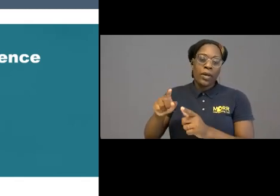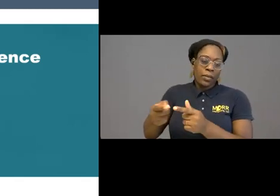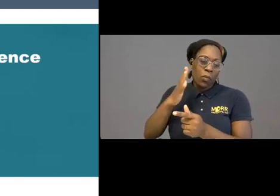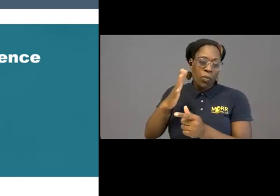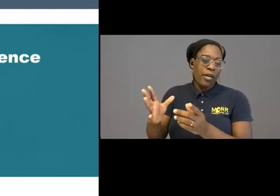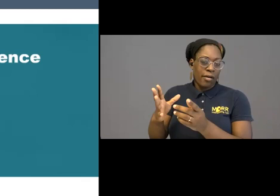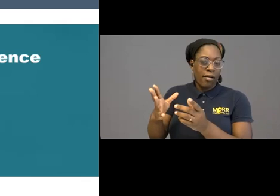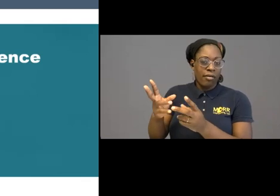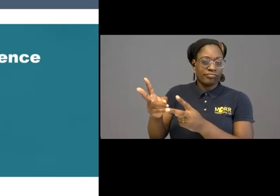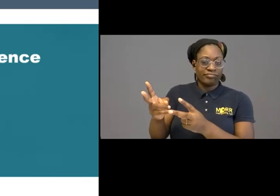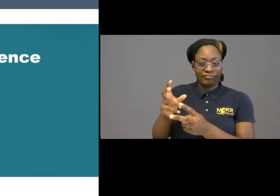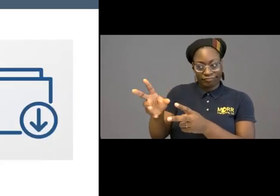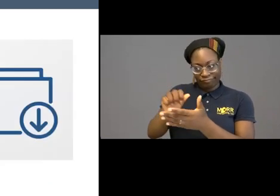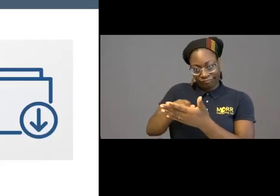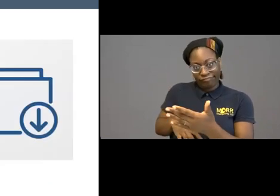onlinewritingcenters.org/conference.